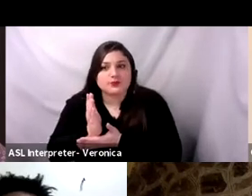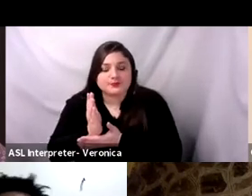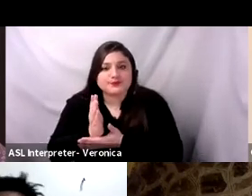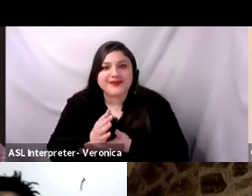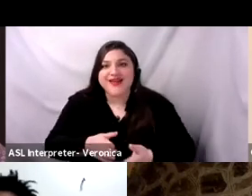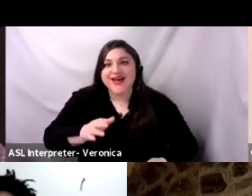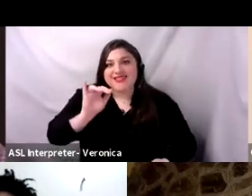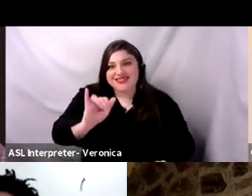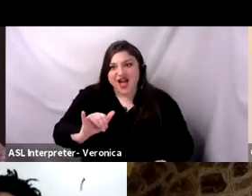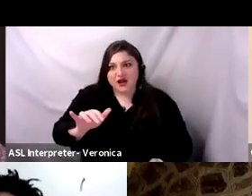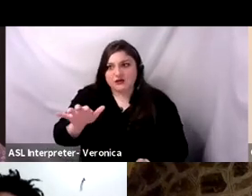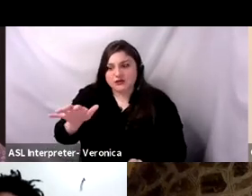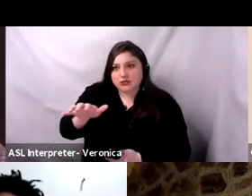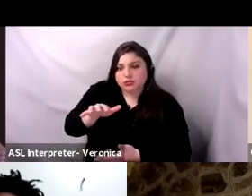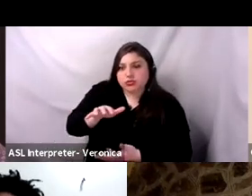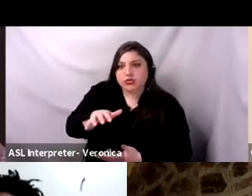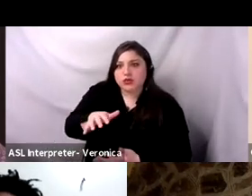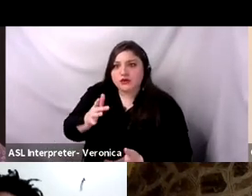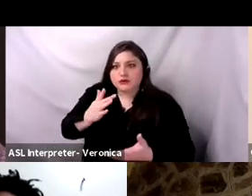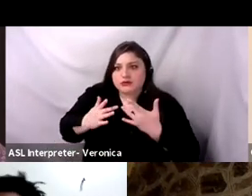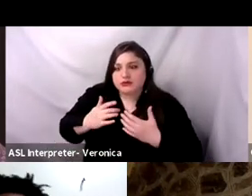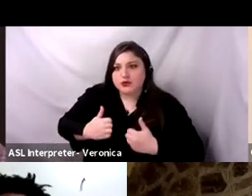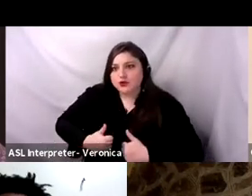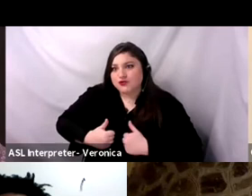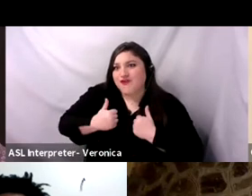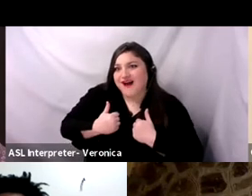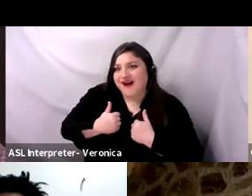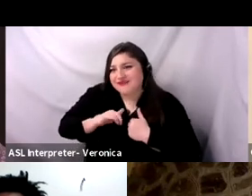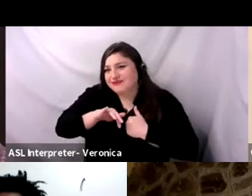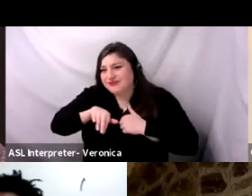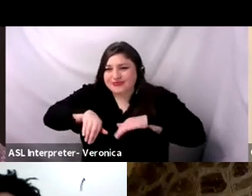world, and how it's seen,